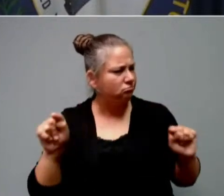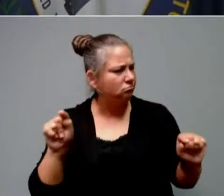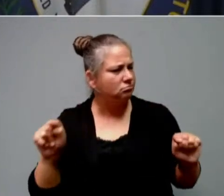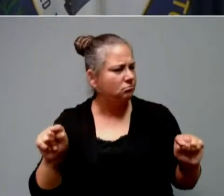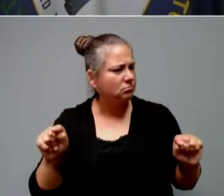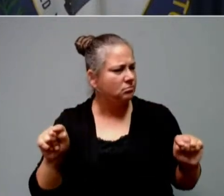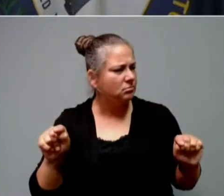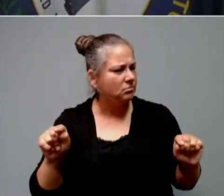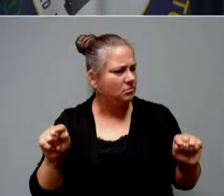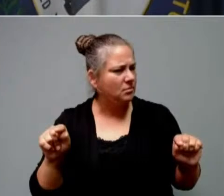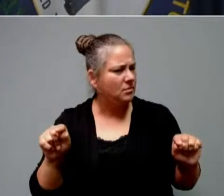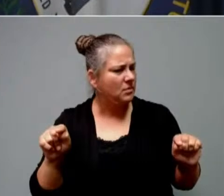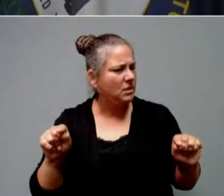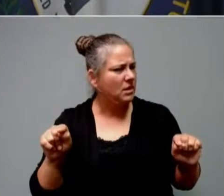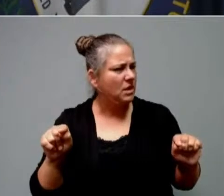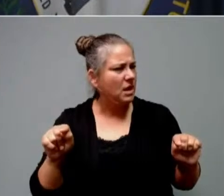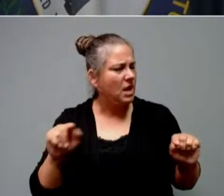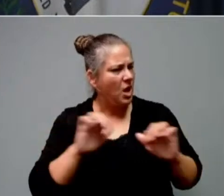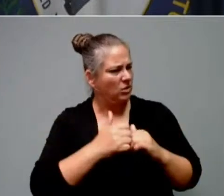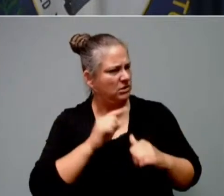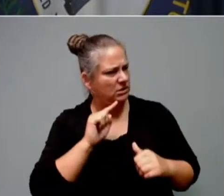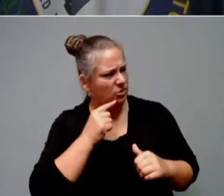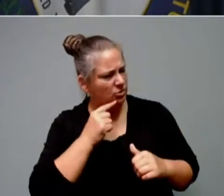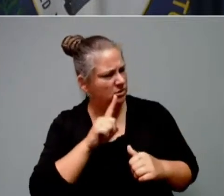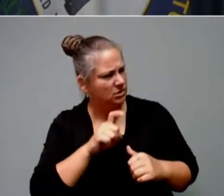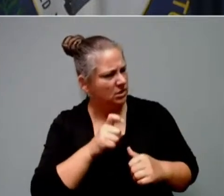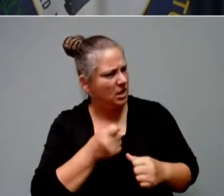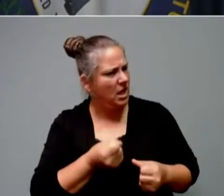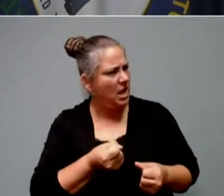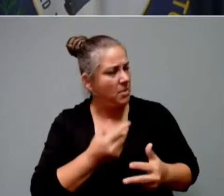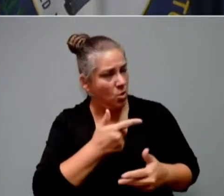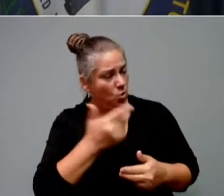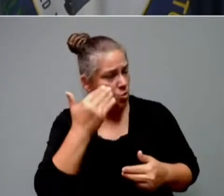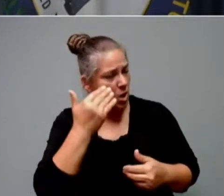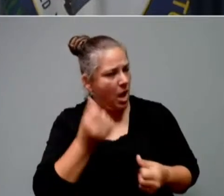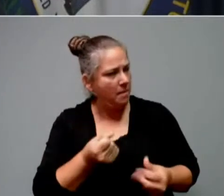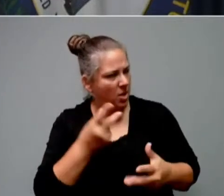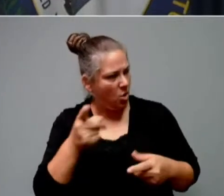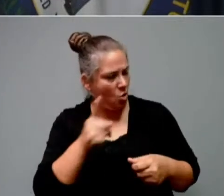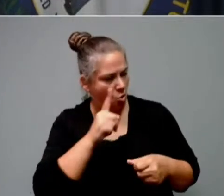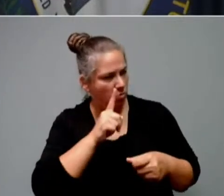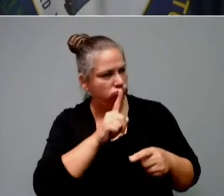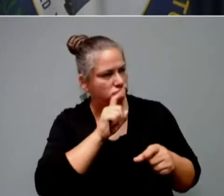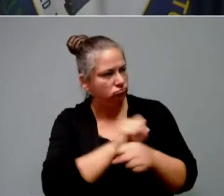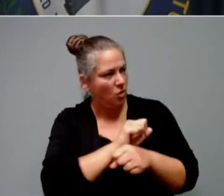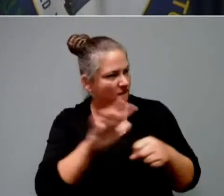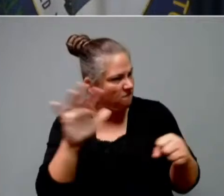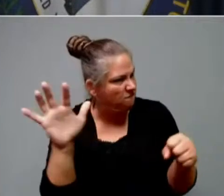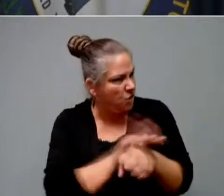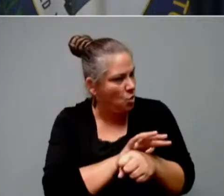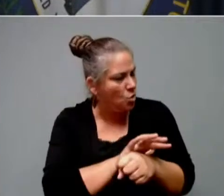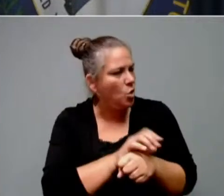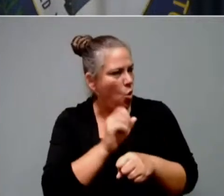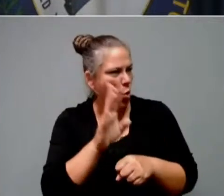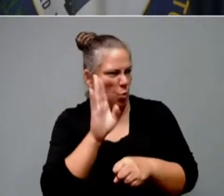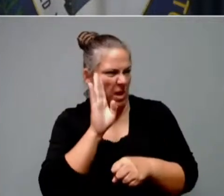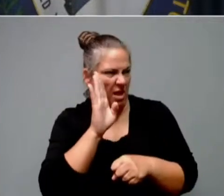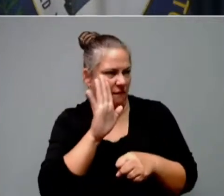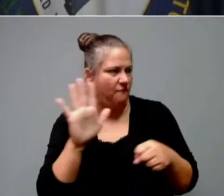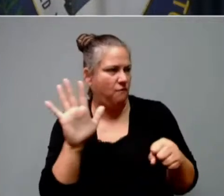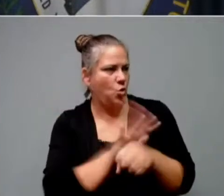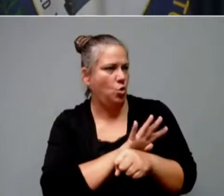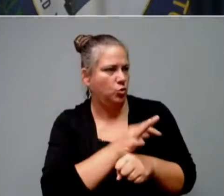serious is the situation with these hospitals? How many are, if you know, are reaching capacity or likely to be at capacity in the next week or so if this trend